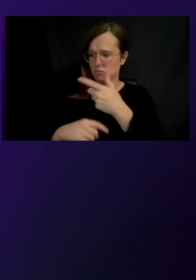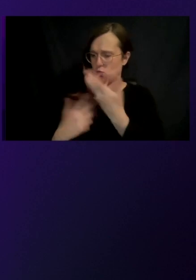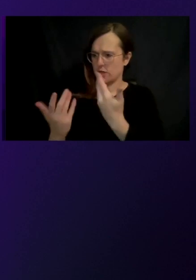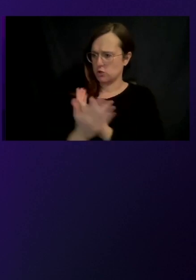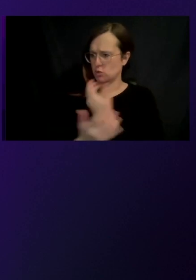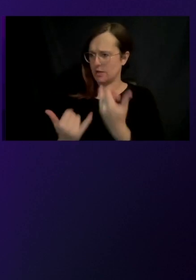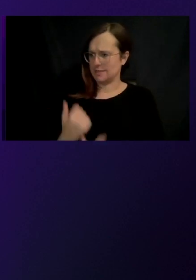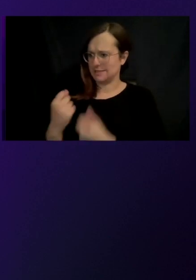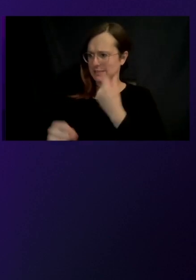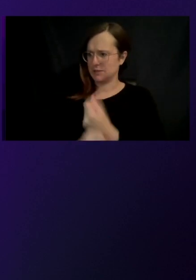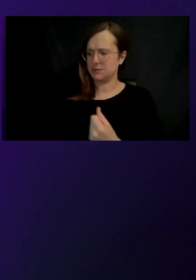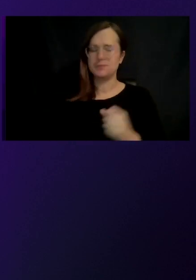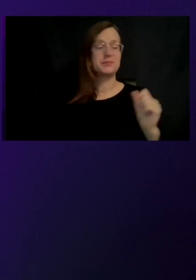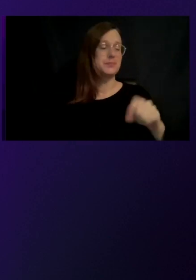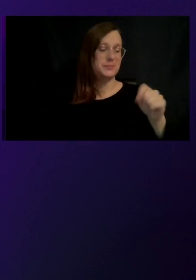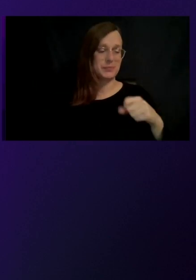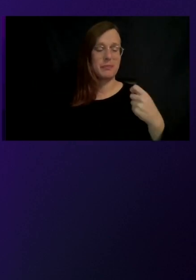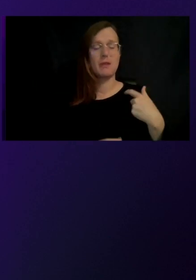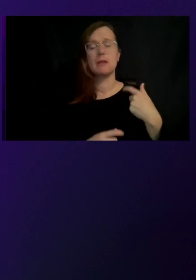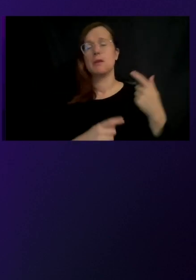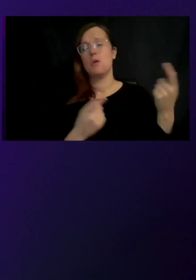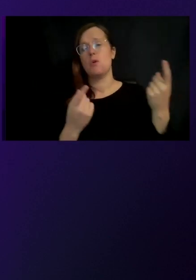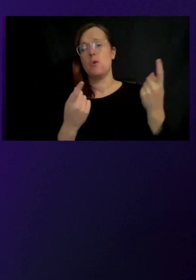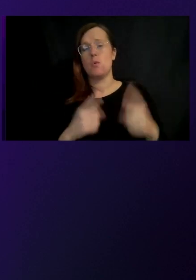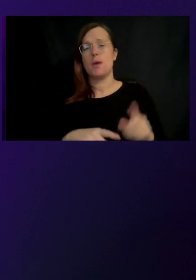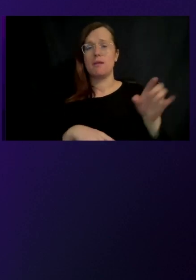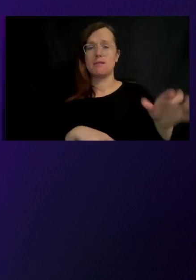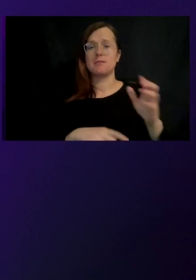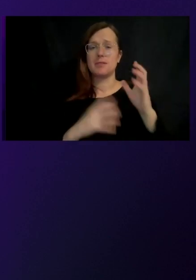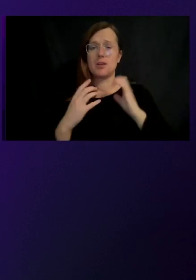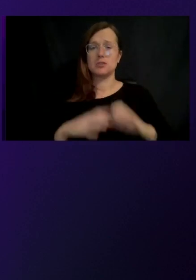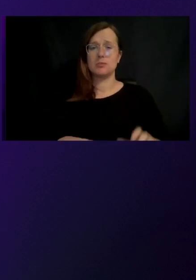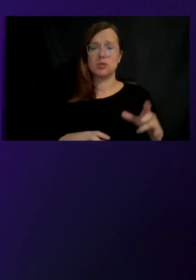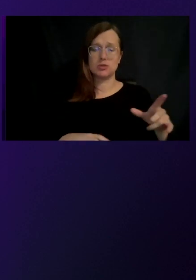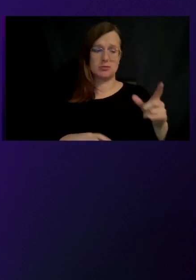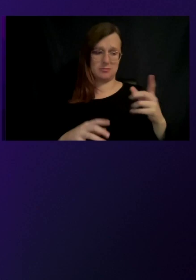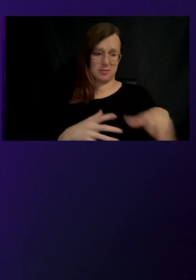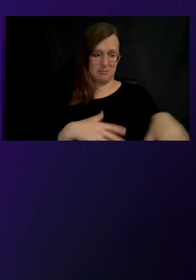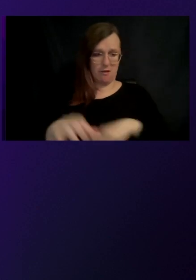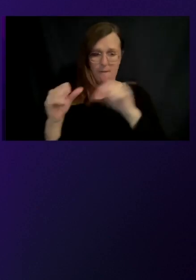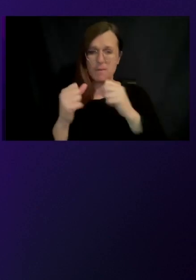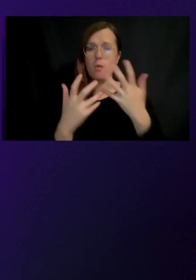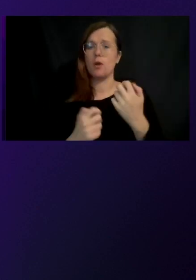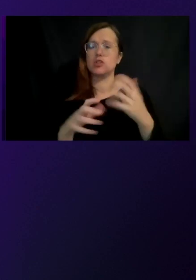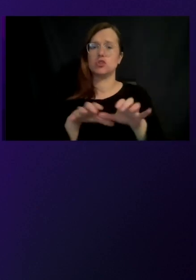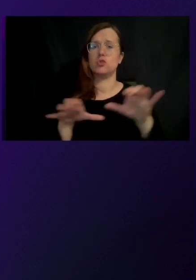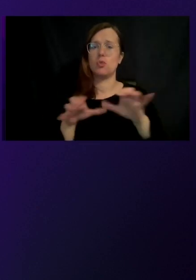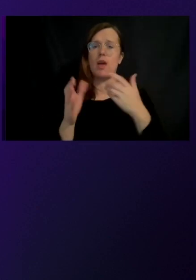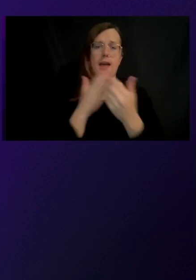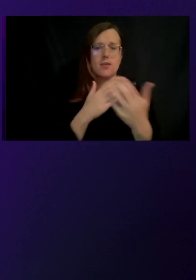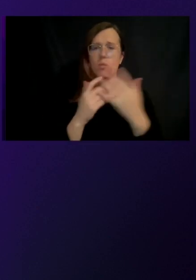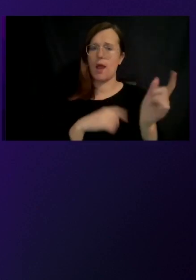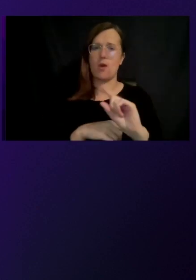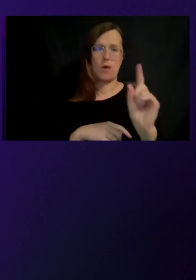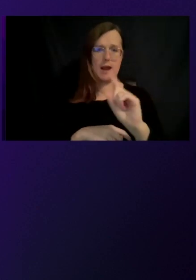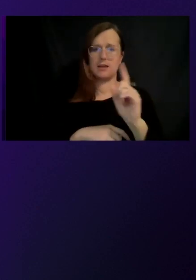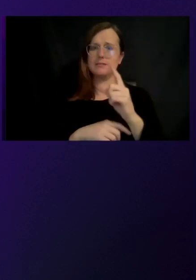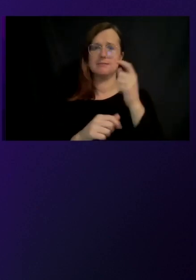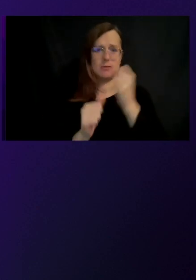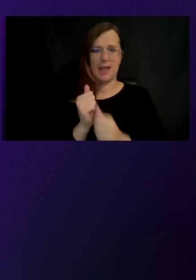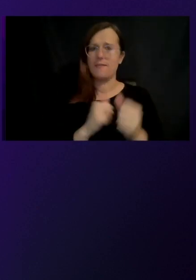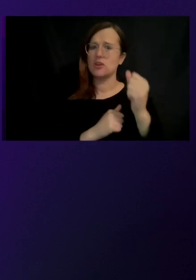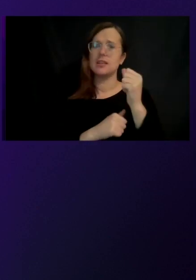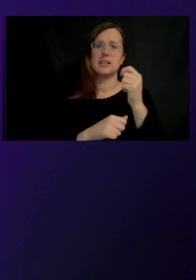customers, when they adopt Graviton, they just want to do it everywhere, in every region they're in. So now we have Graviton instances available in every commercial AWS